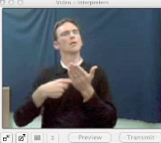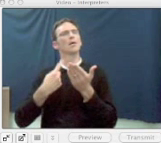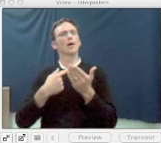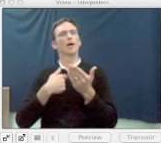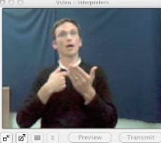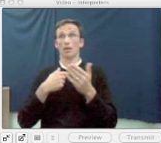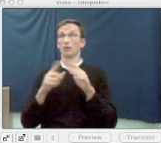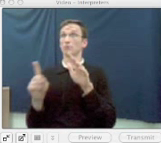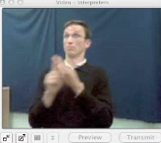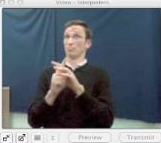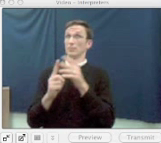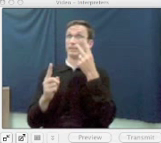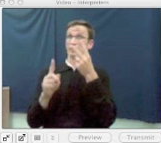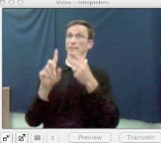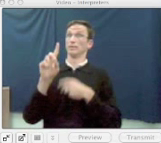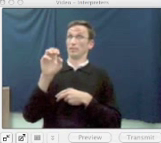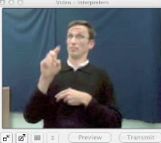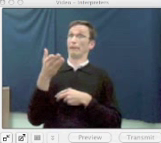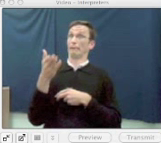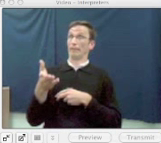a demand exists.